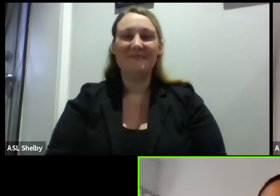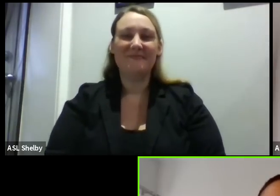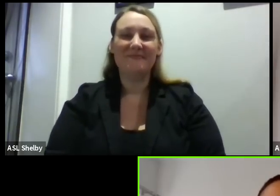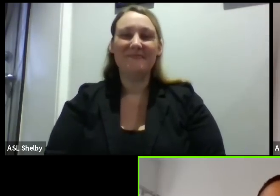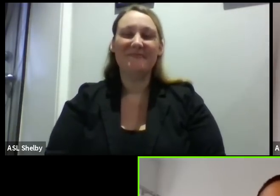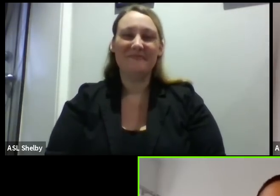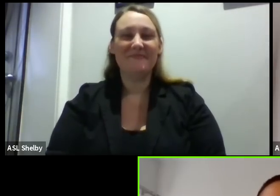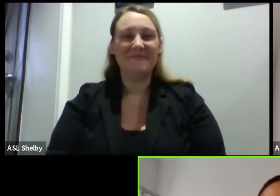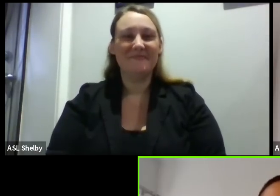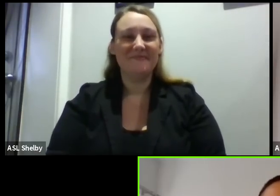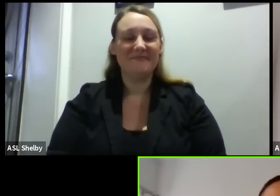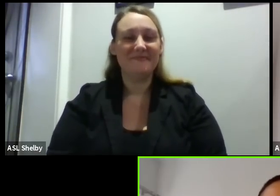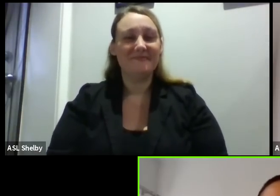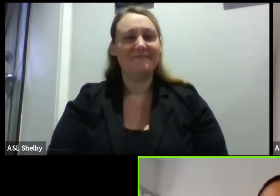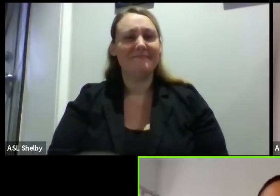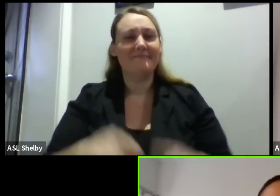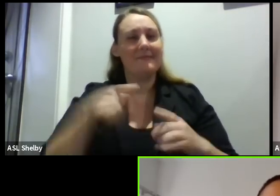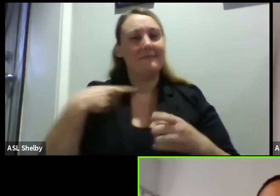Hola.